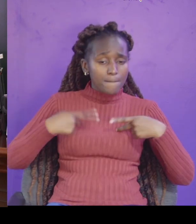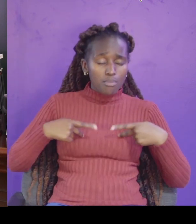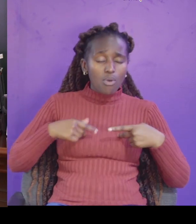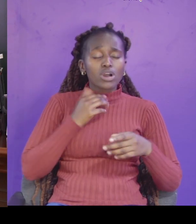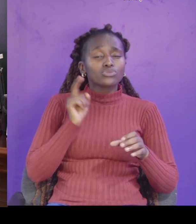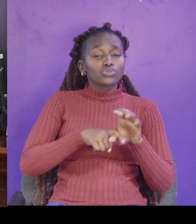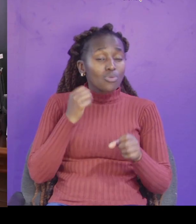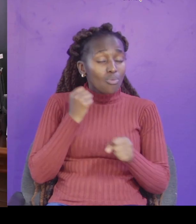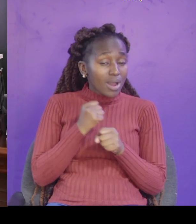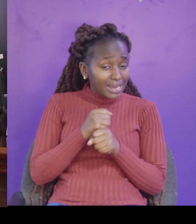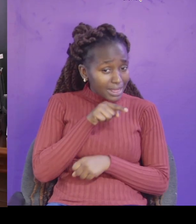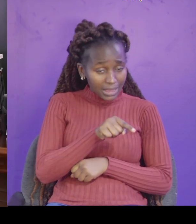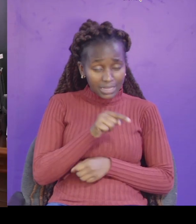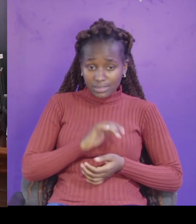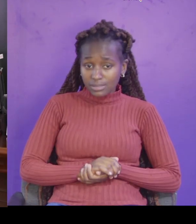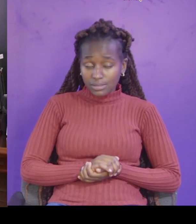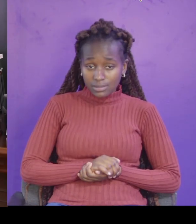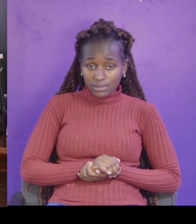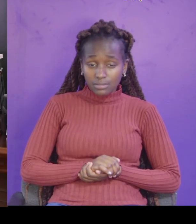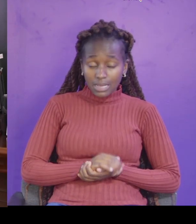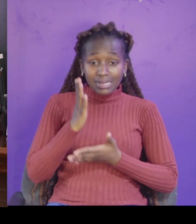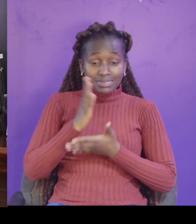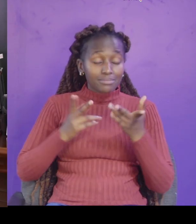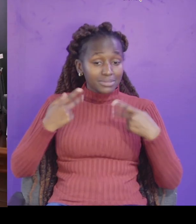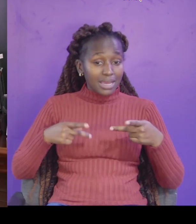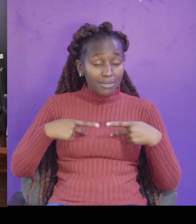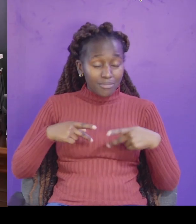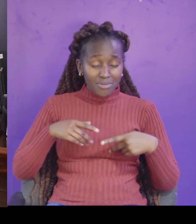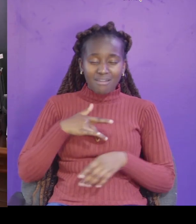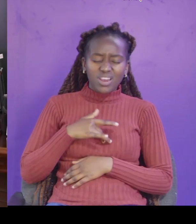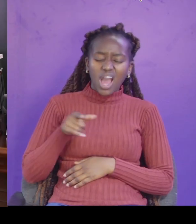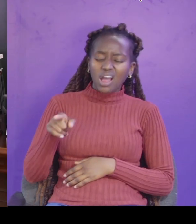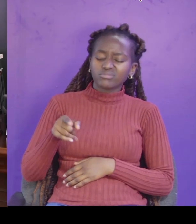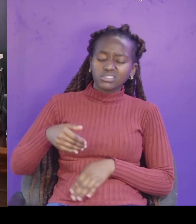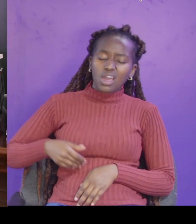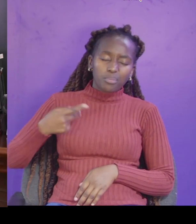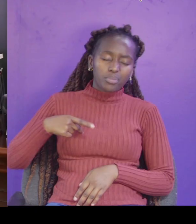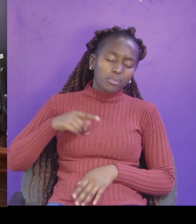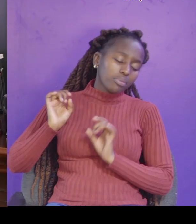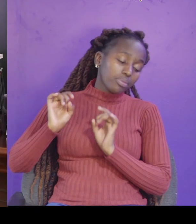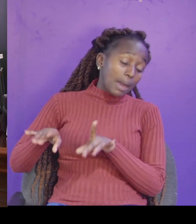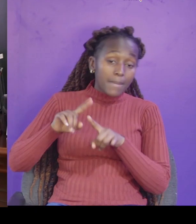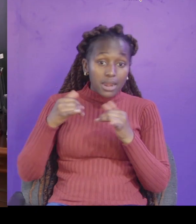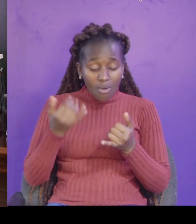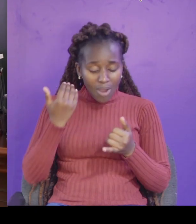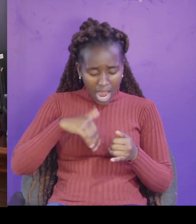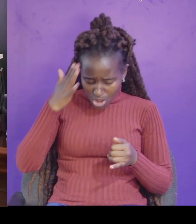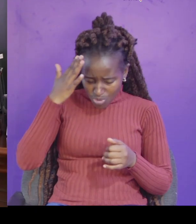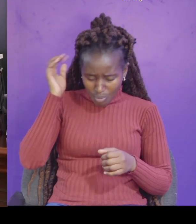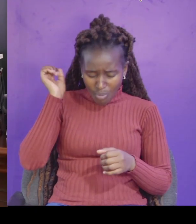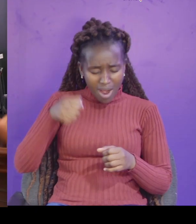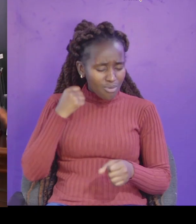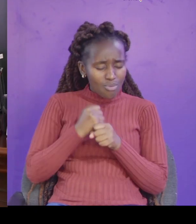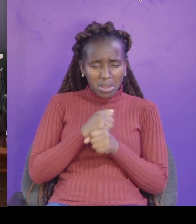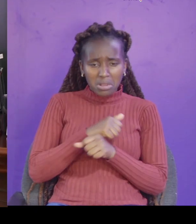as people don't do work, but what I've done is a proof that young people can also deliver. Young people can also be